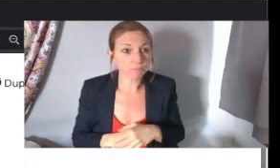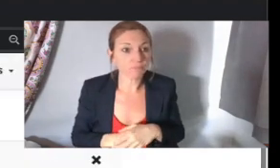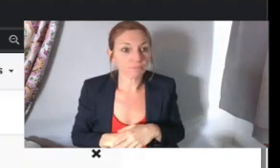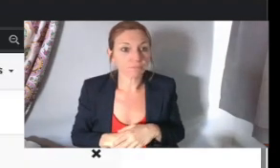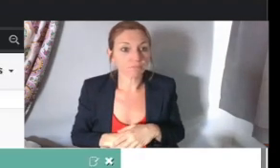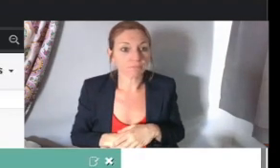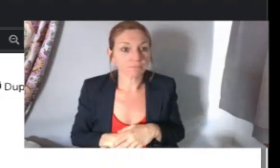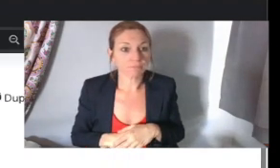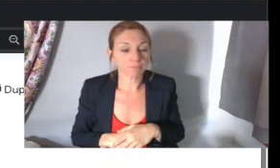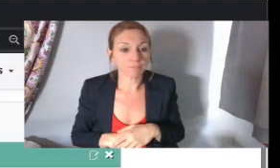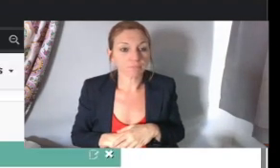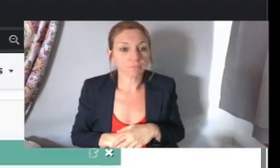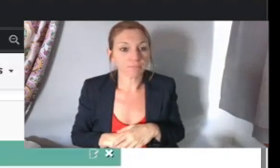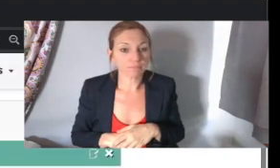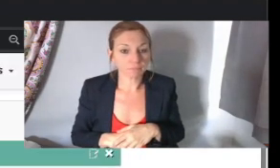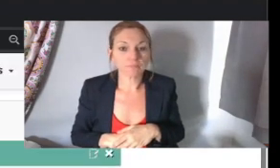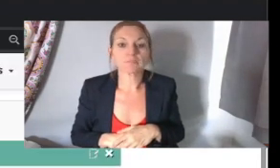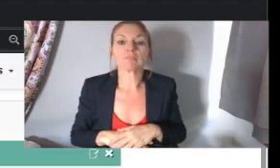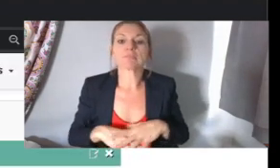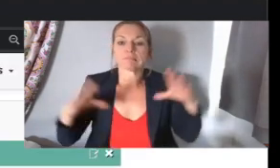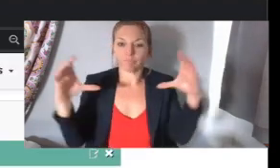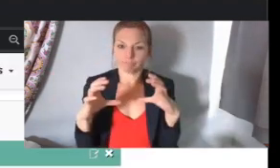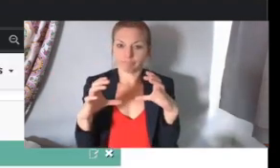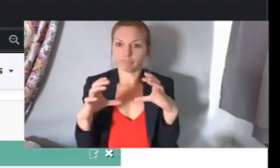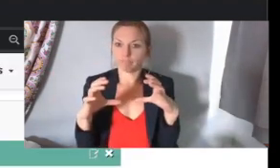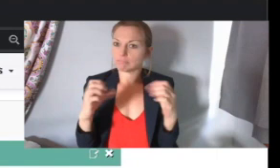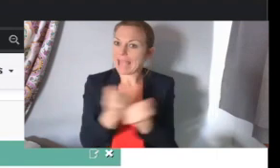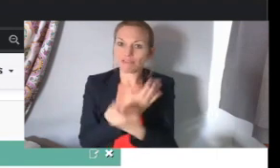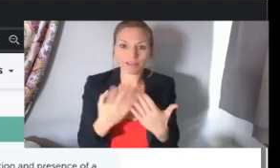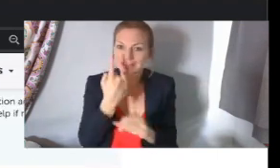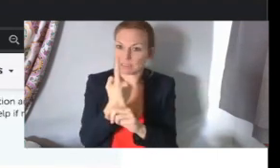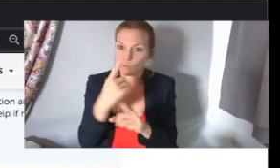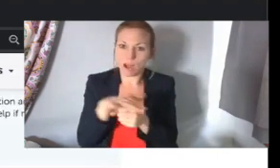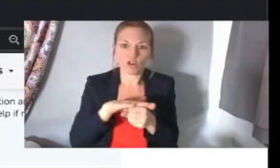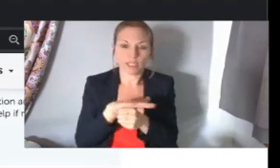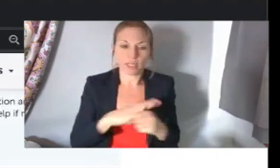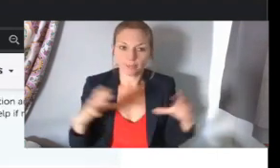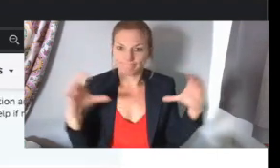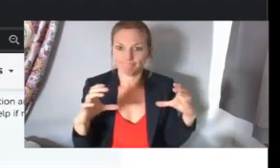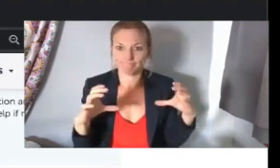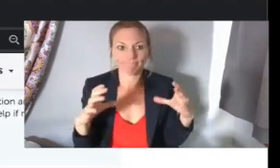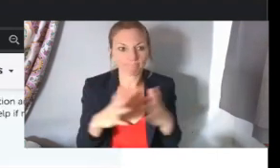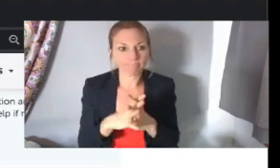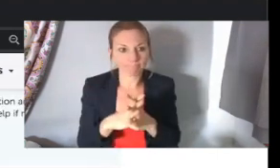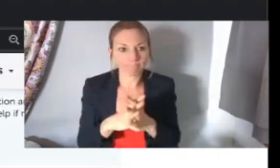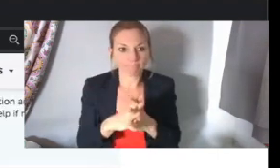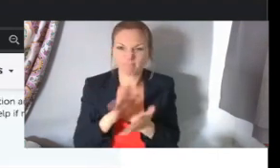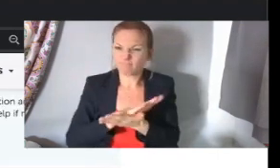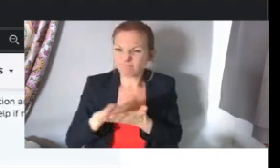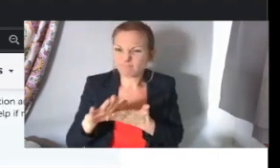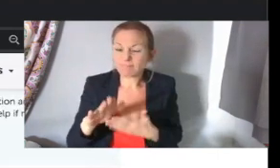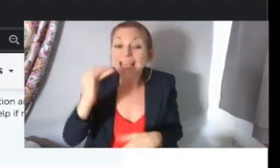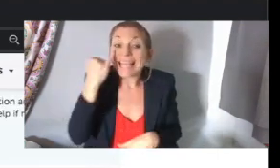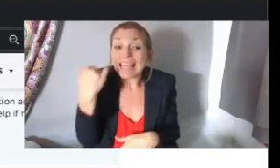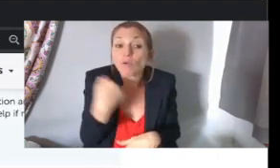And now you see everything is kind of in one area here. Now, if we want to separate this and